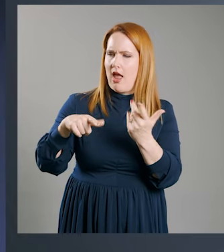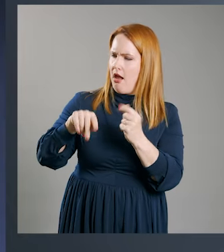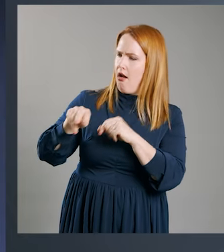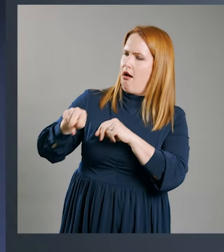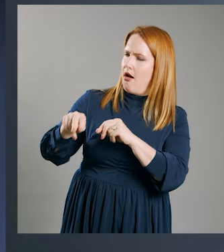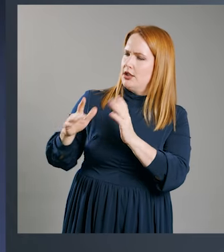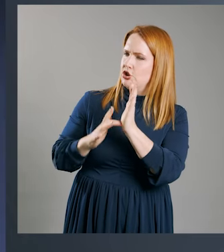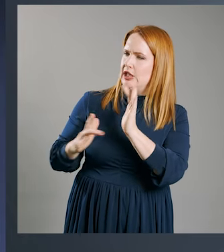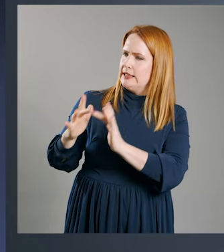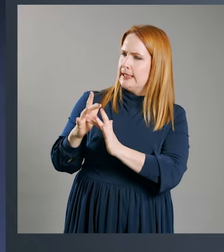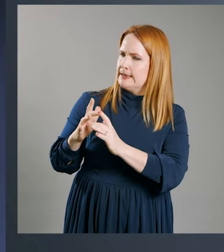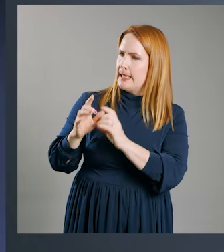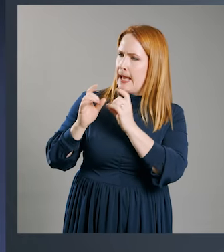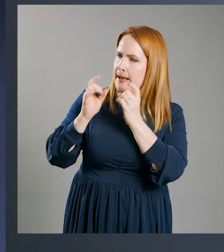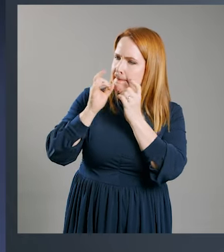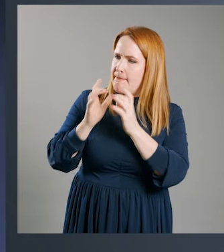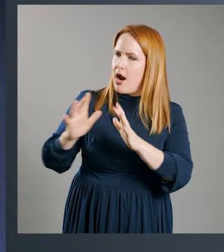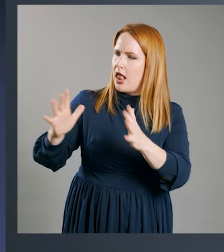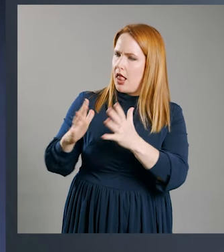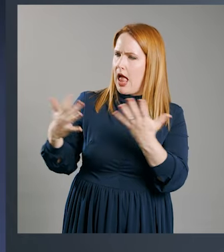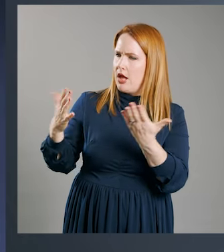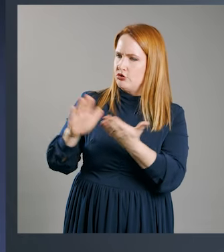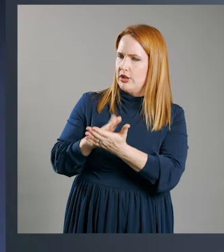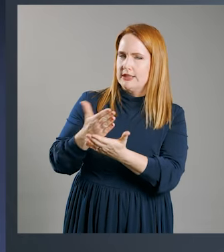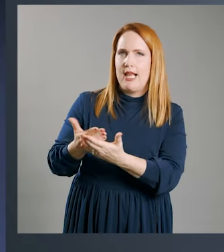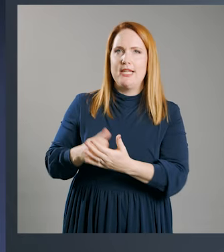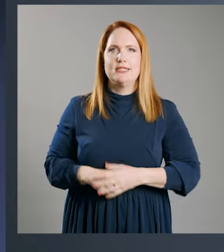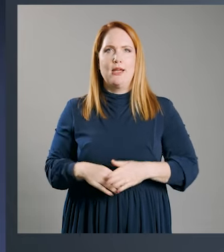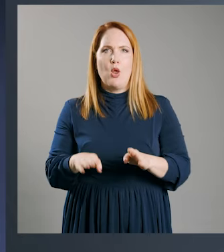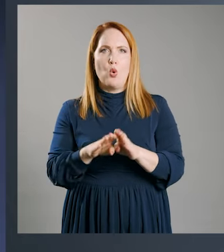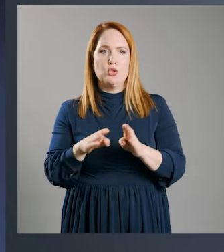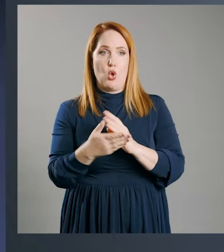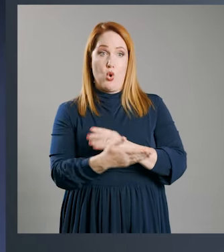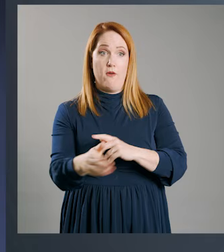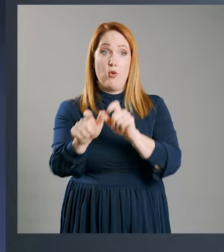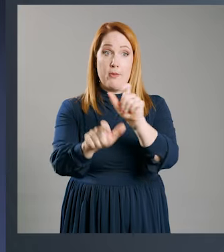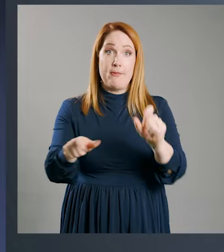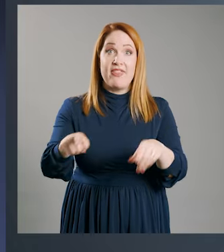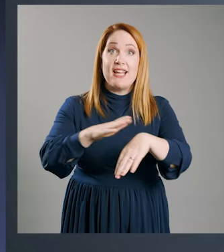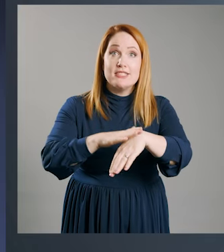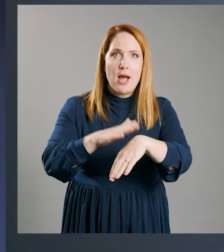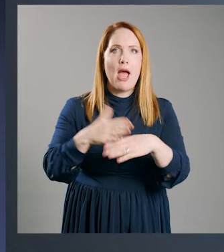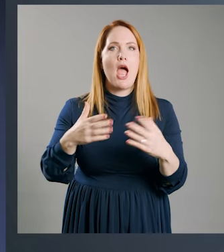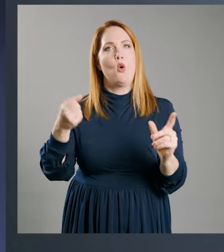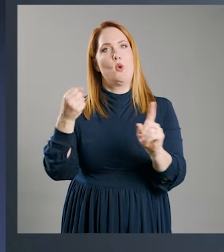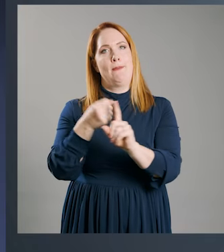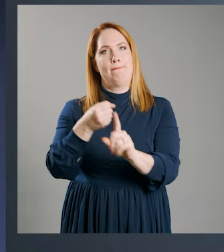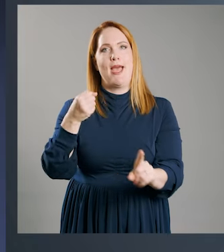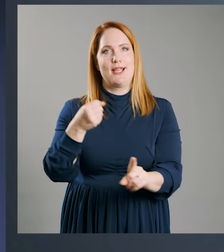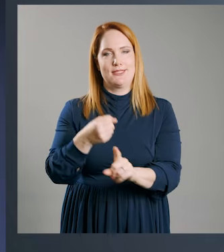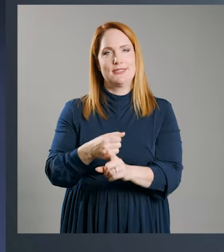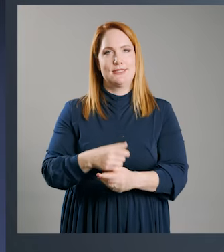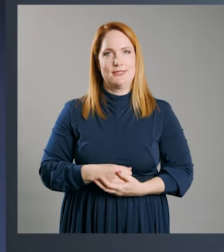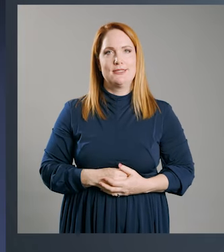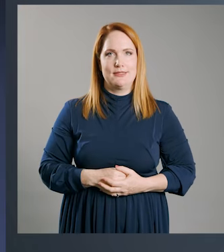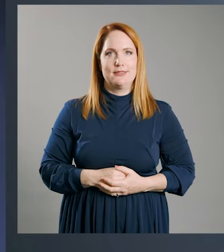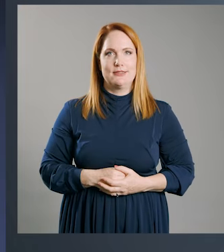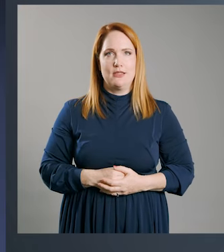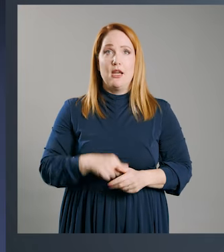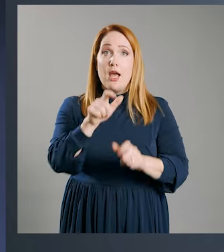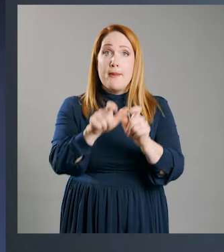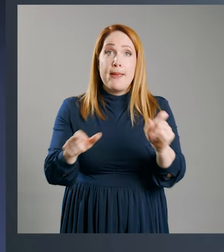Jesus' miracles and what the implications were of his miracles for the people of that day. And the thing is, the